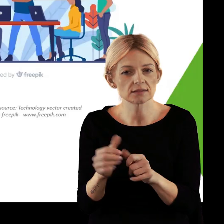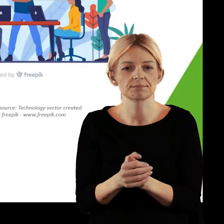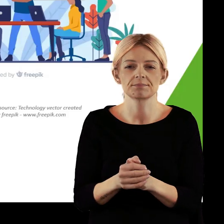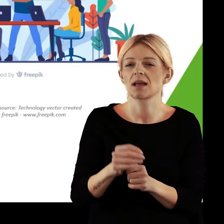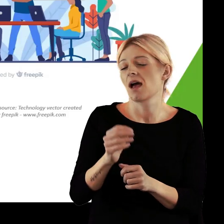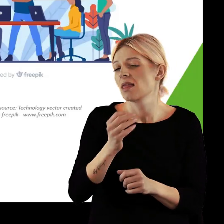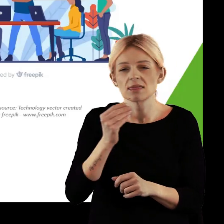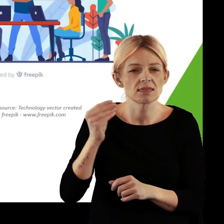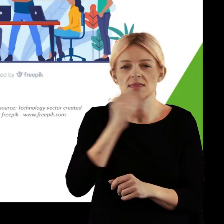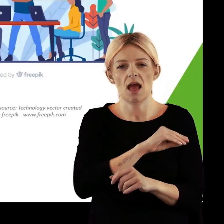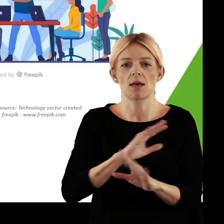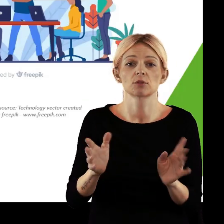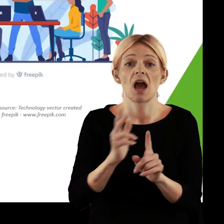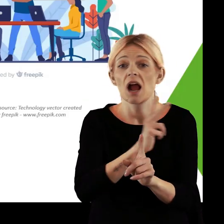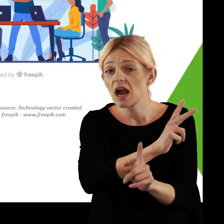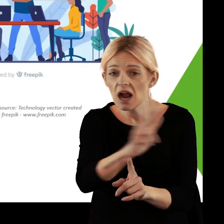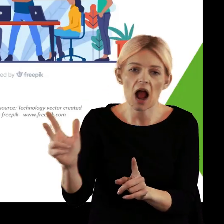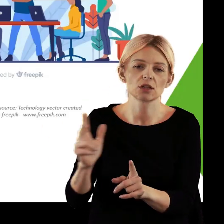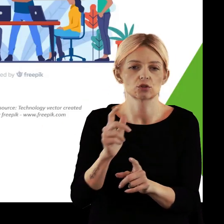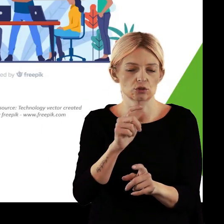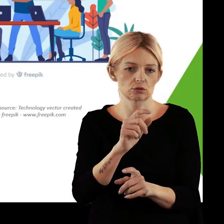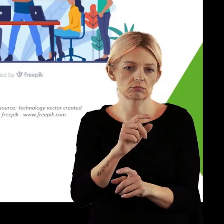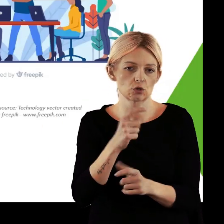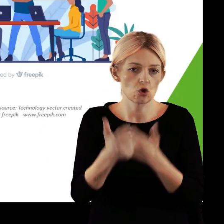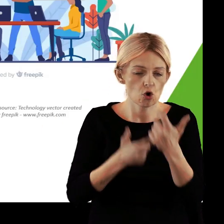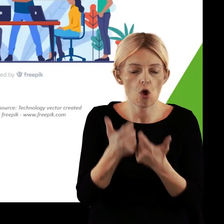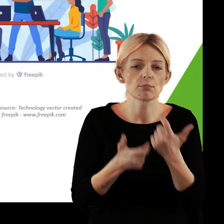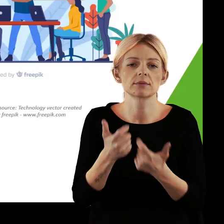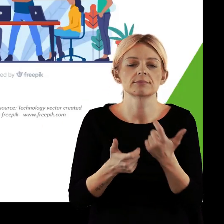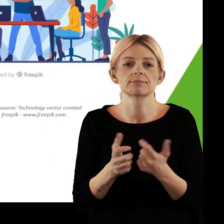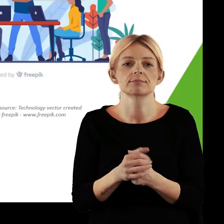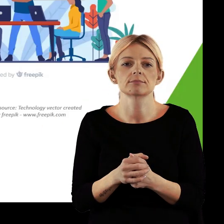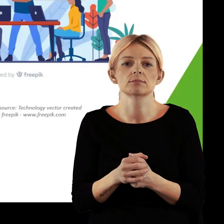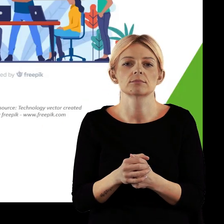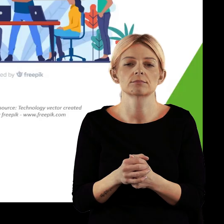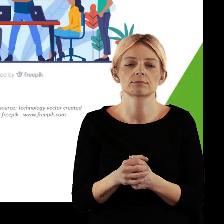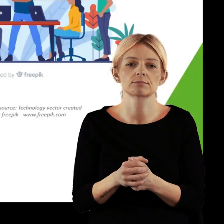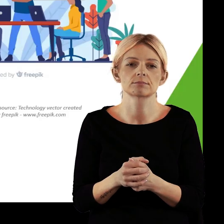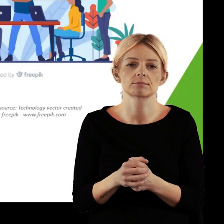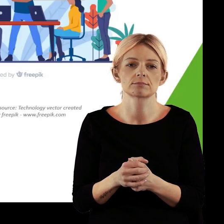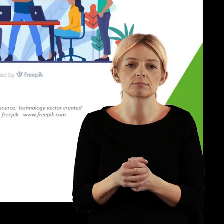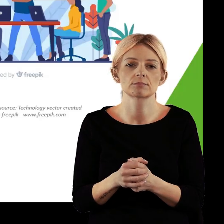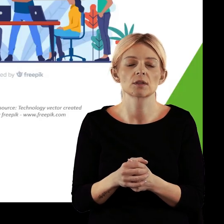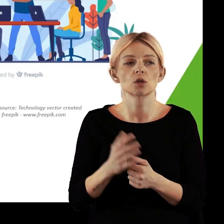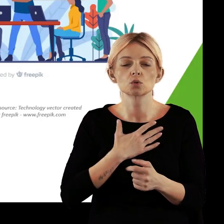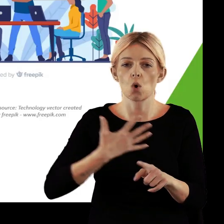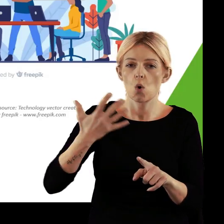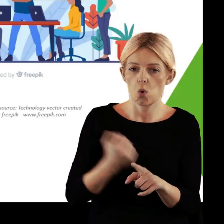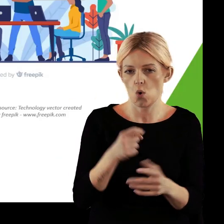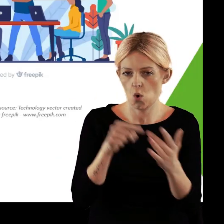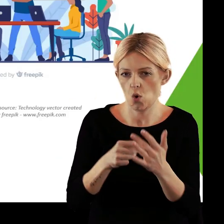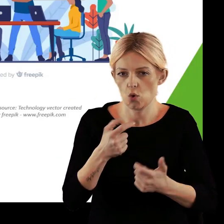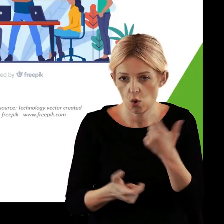utilized. While working, it is of course worth monitoring the results and available